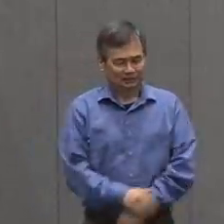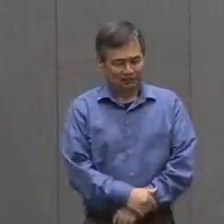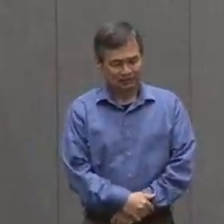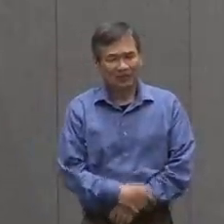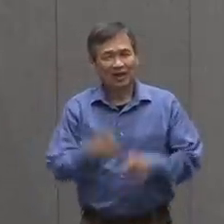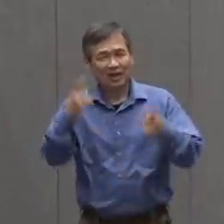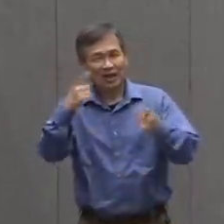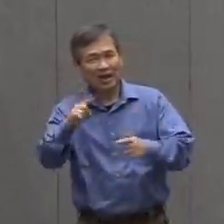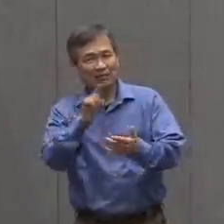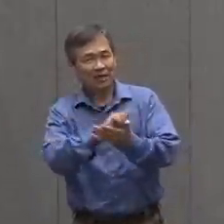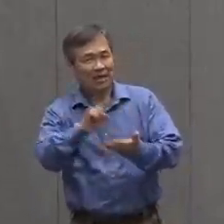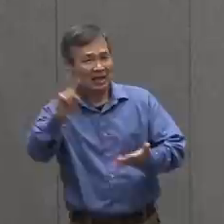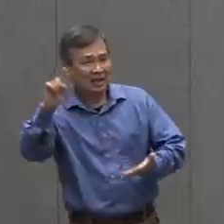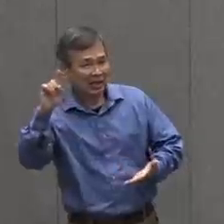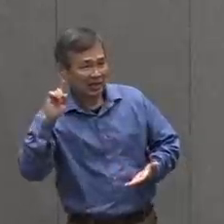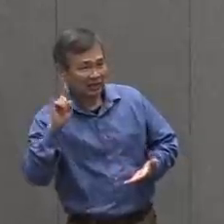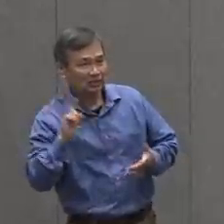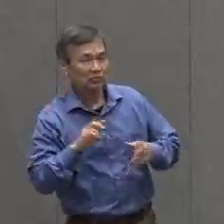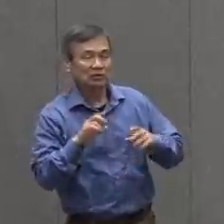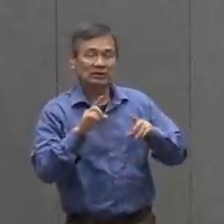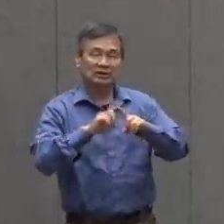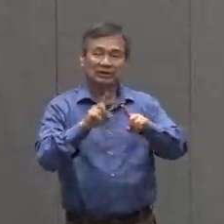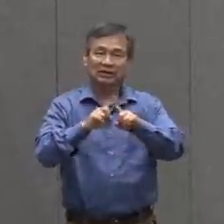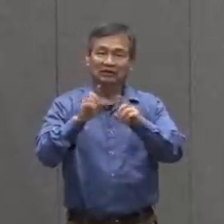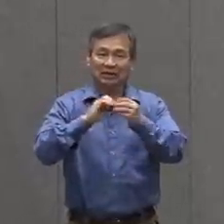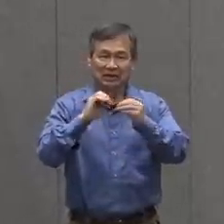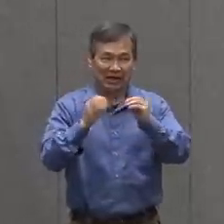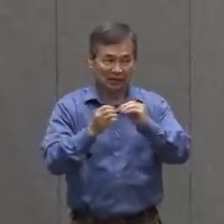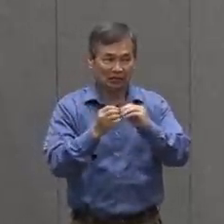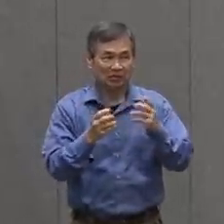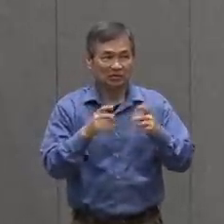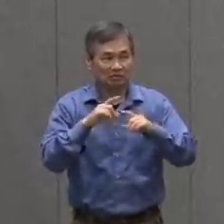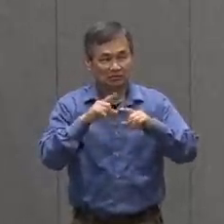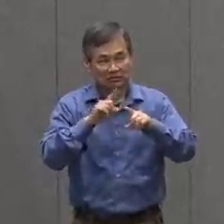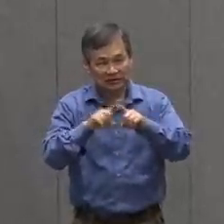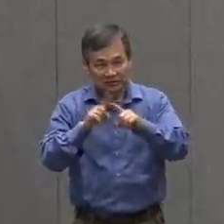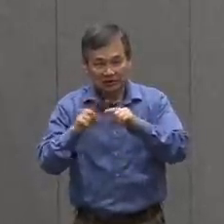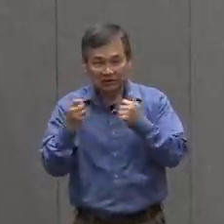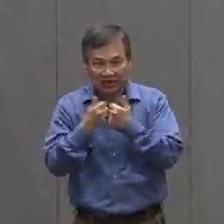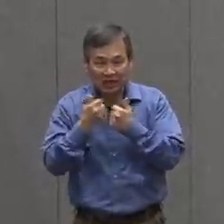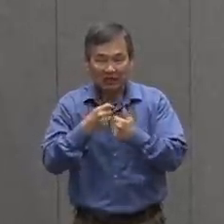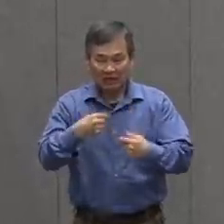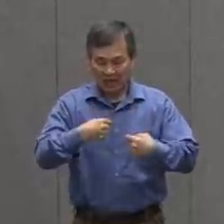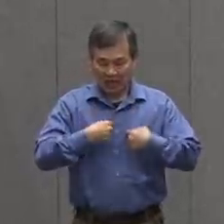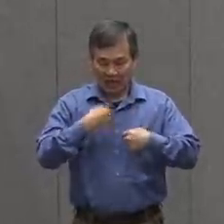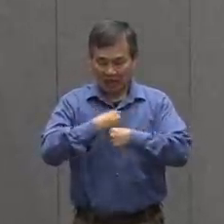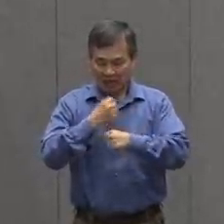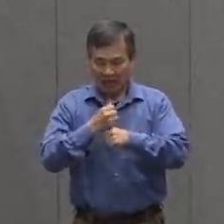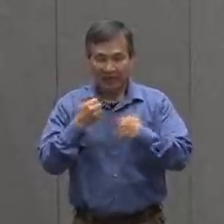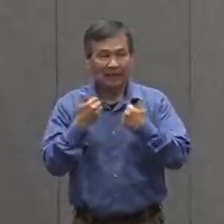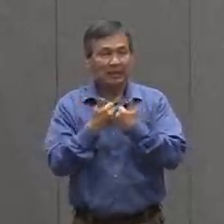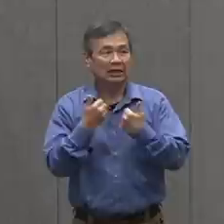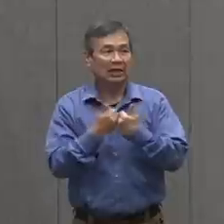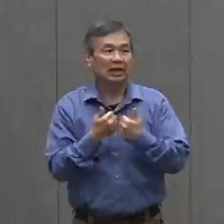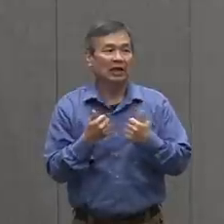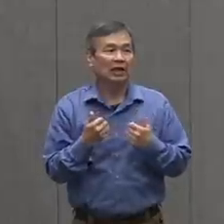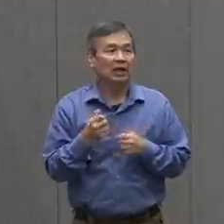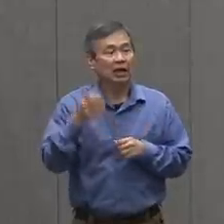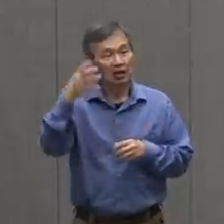week, we were looking at different numbers when we were making our games. With me, you made a game of